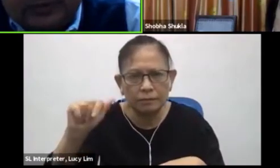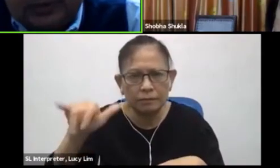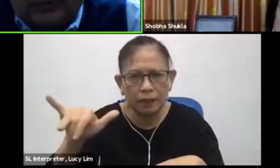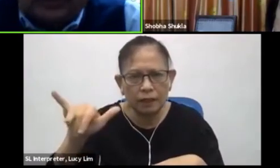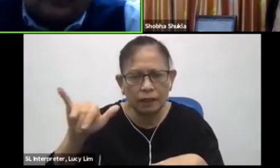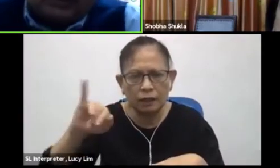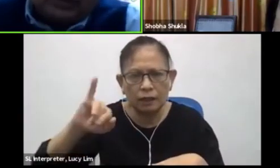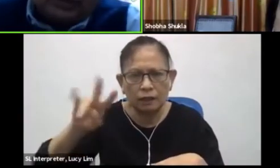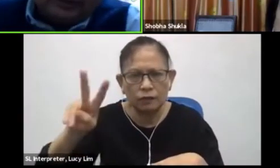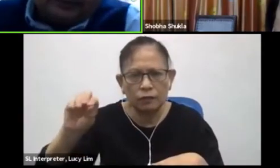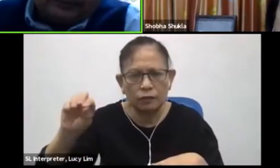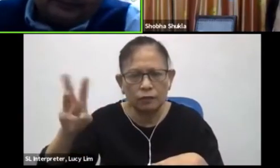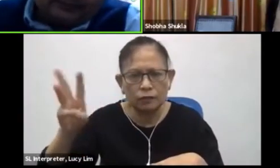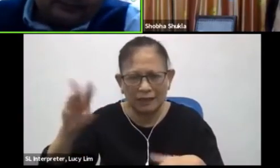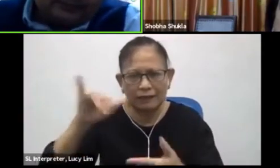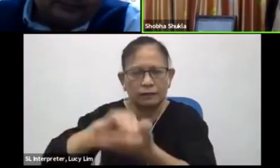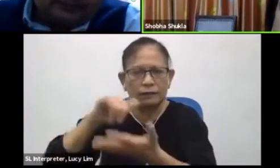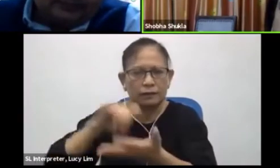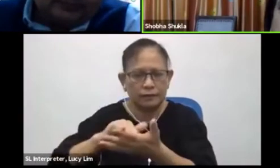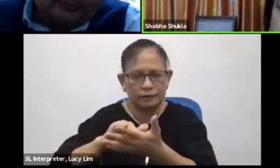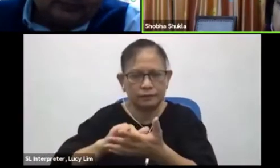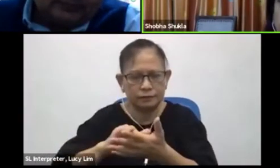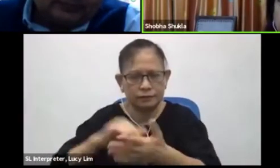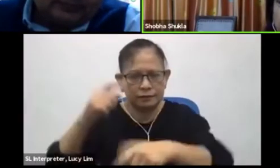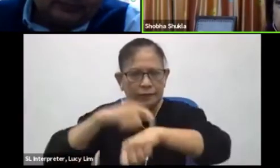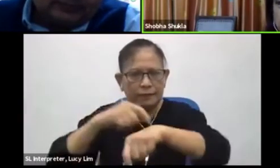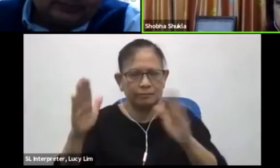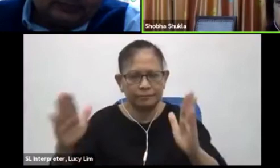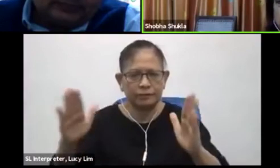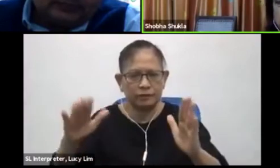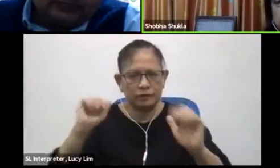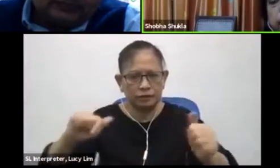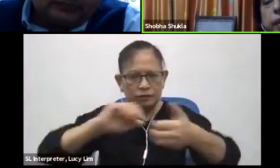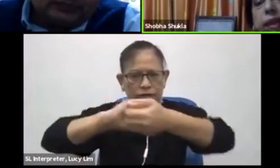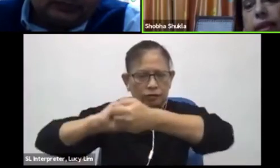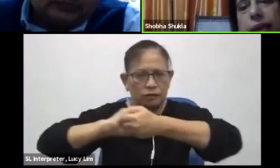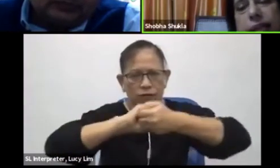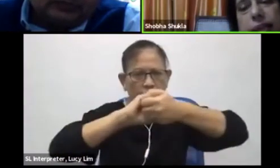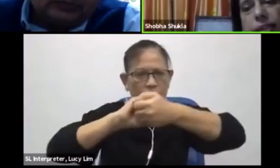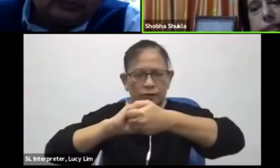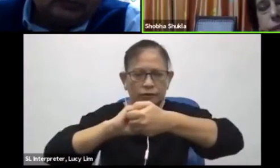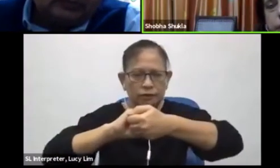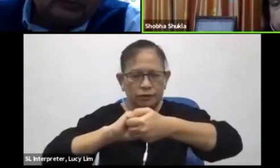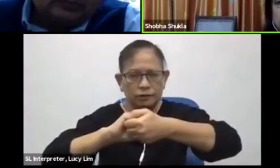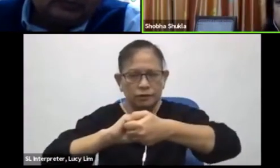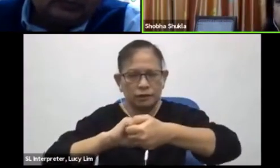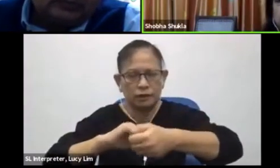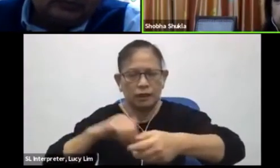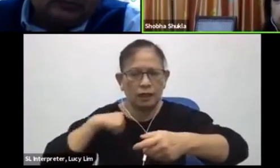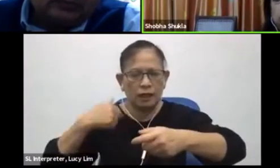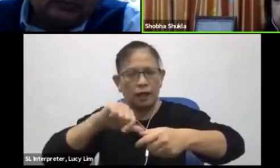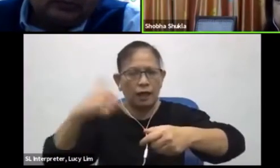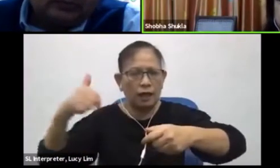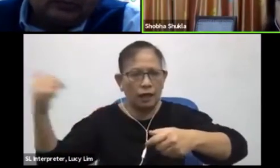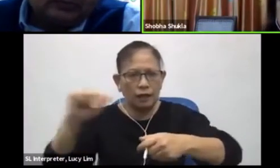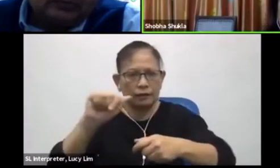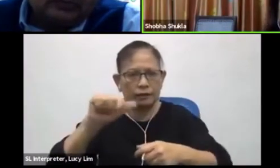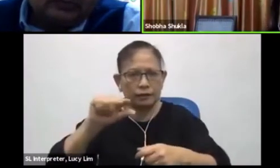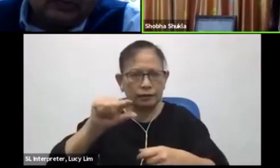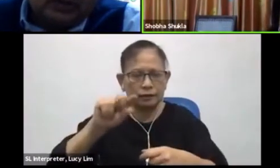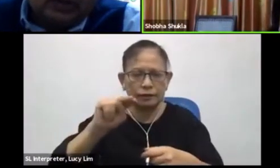2016. This was the duration of the study. And did you collaborate with any other? Were there any other agencies collaborating with it, or